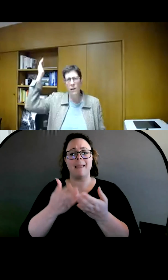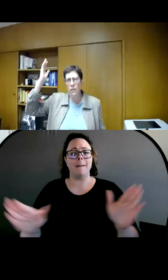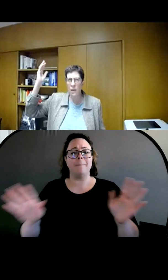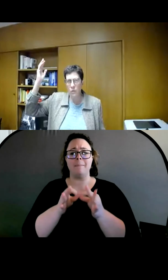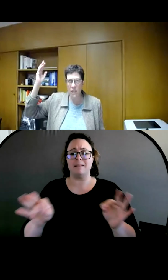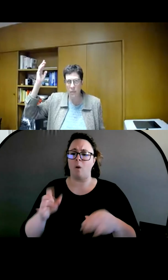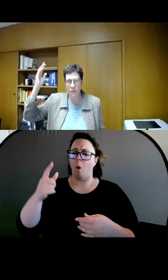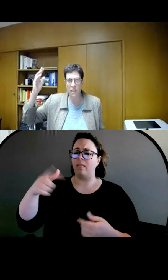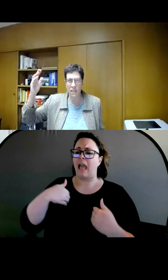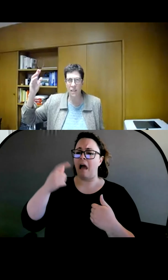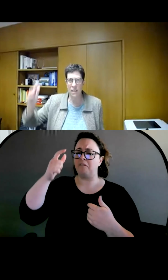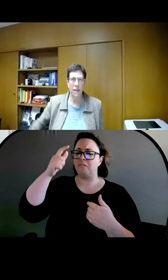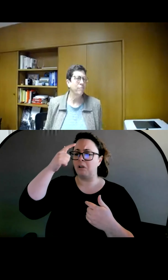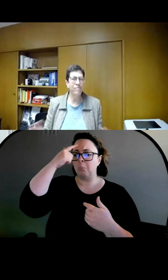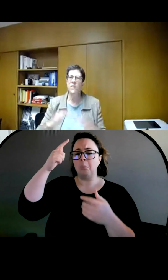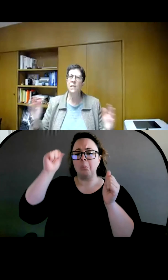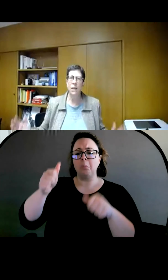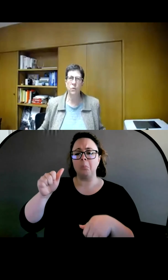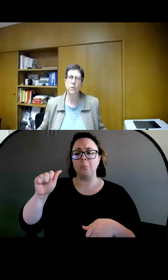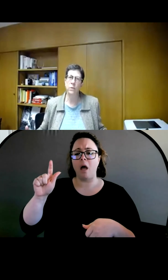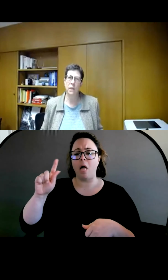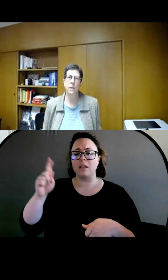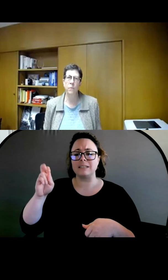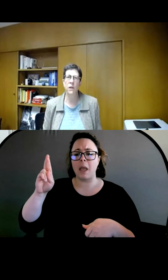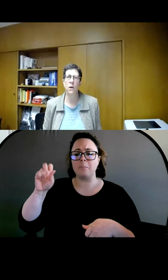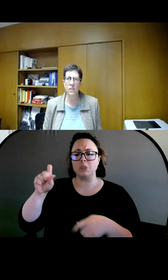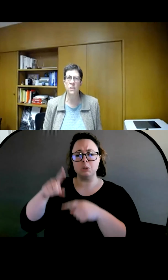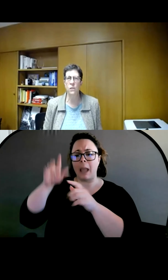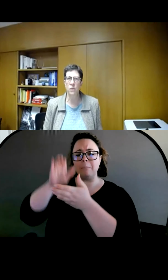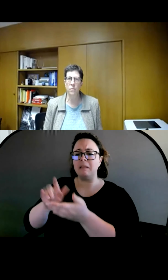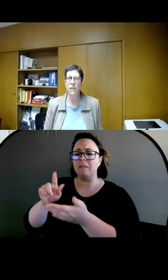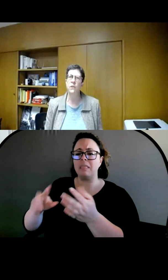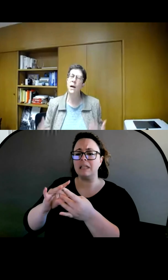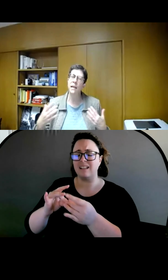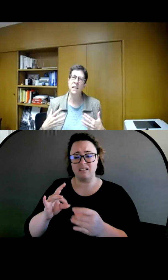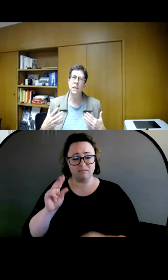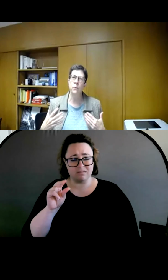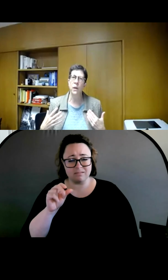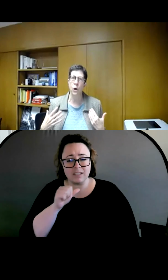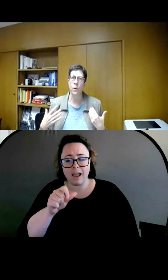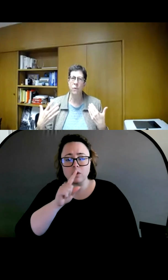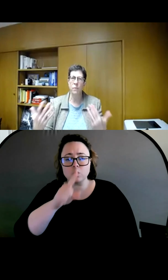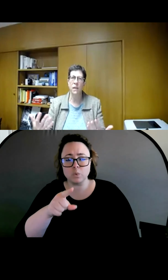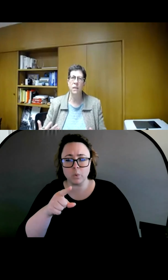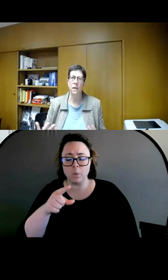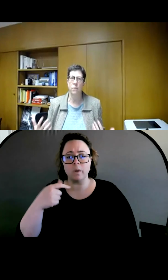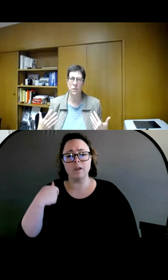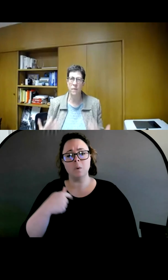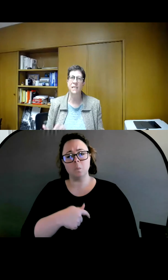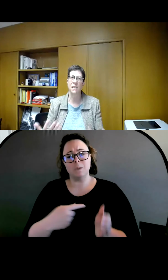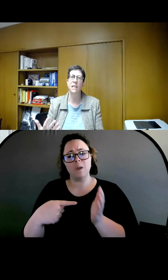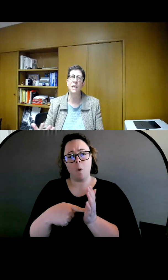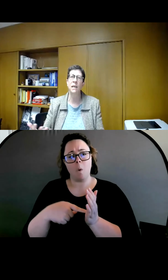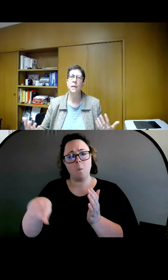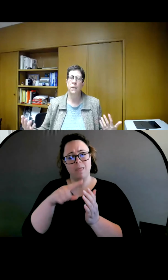Well, they've got Alzheimer's. You can't believe anything they say. Not true. There are things that you can believe. So I think we owe everybody the